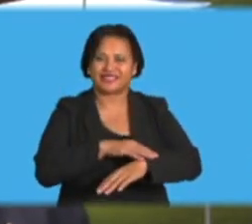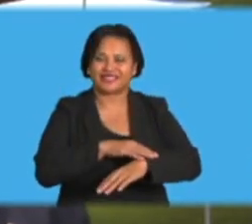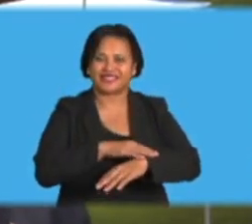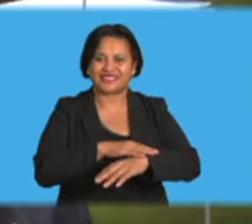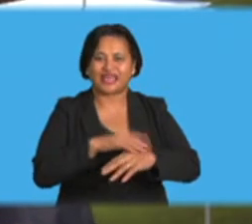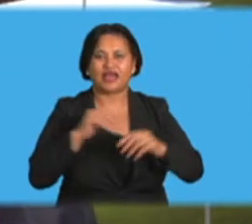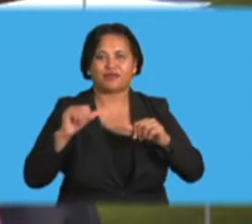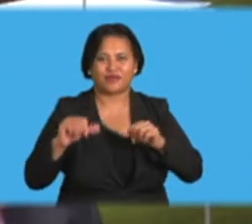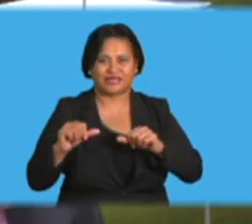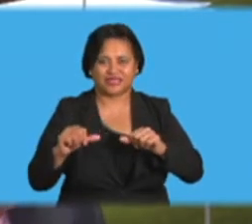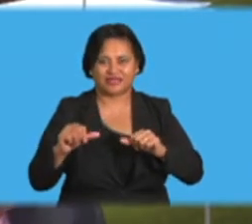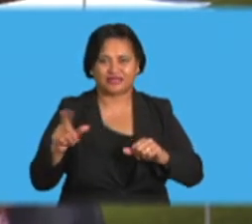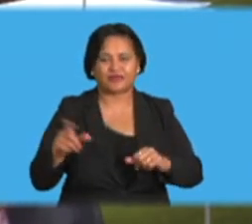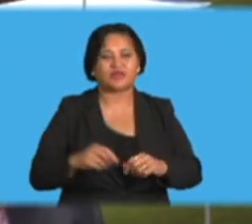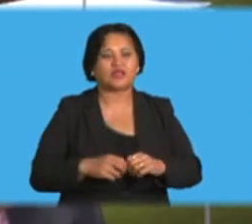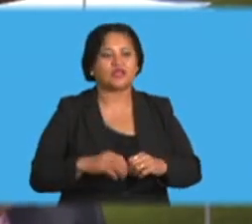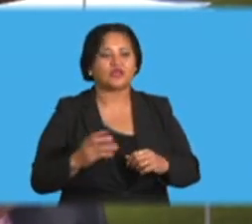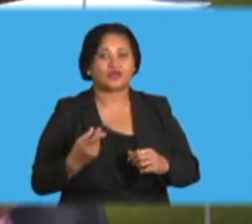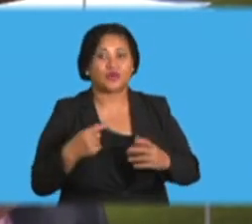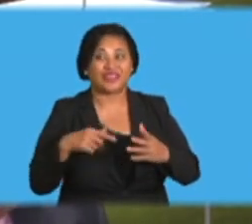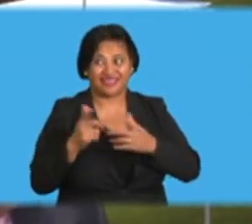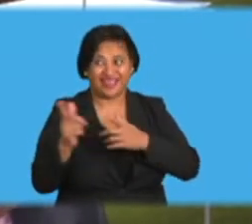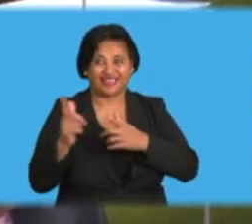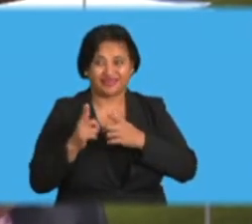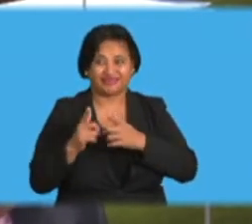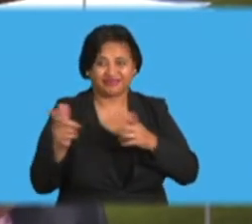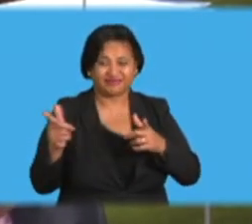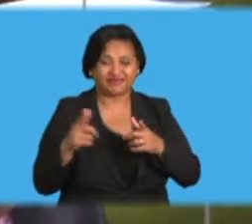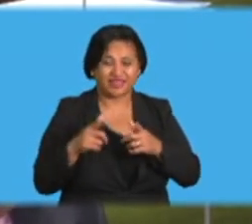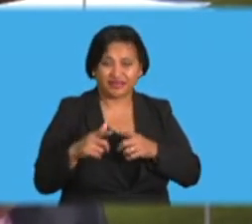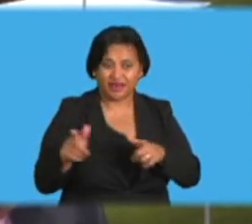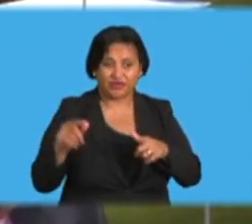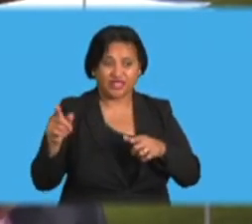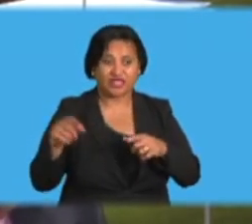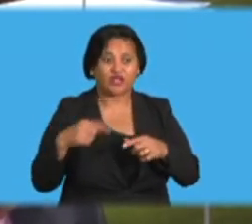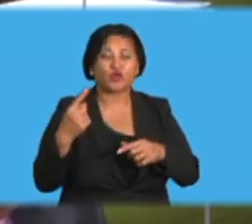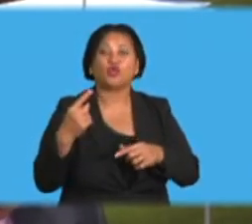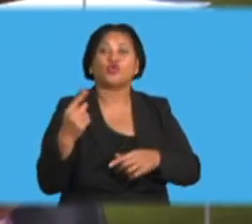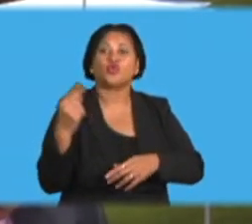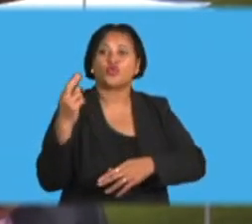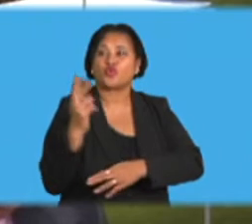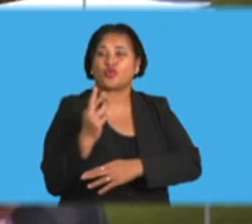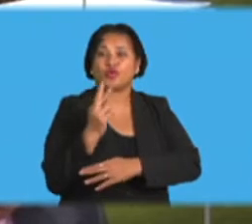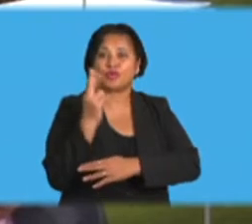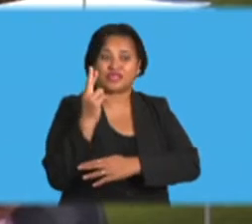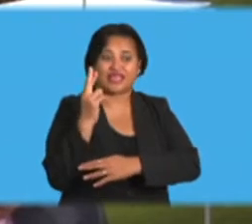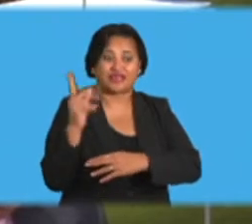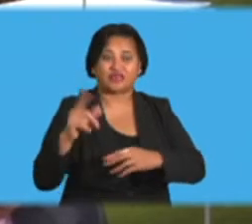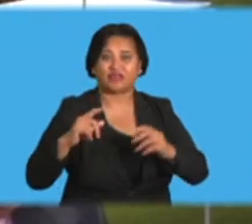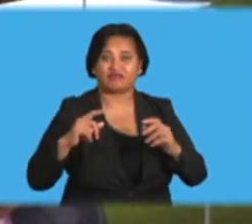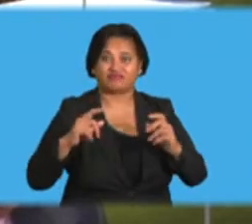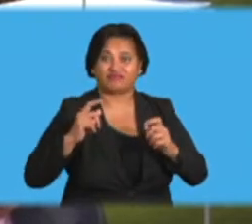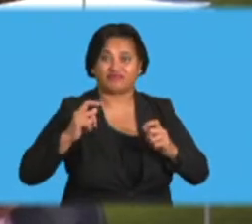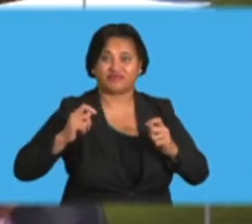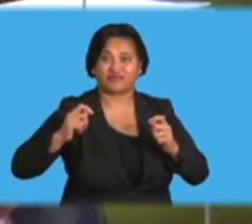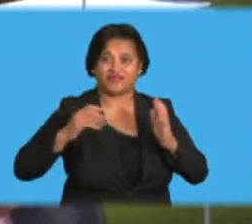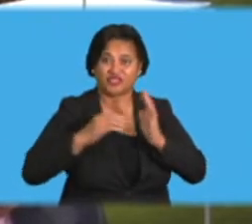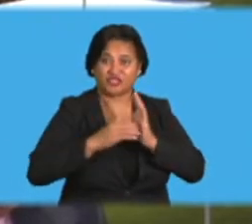minister, or whoever is the delegated representative of the country, is called the Governor, which is not to be confused with the Governor of the Central